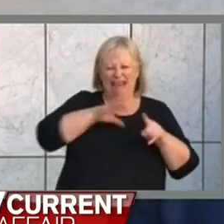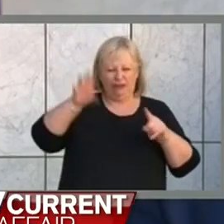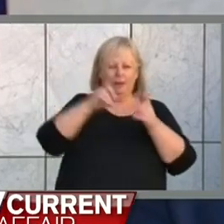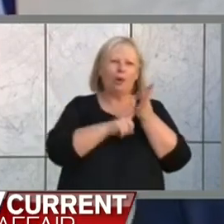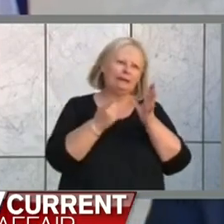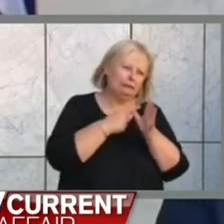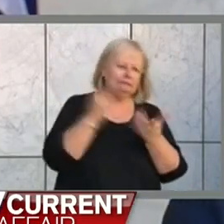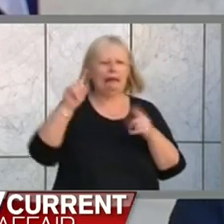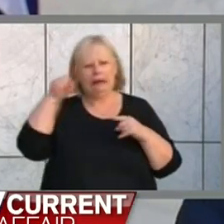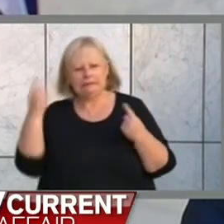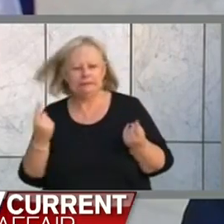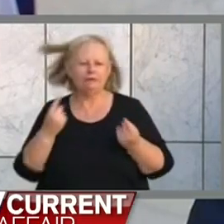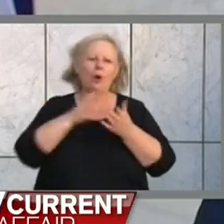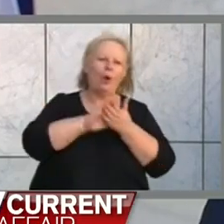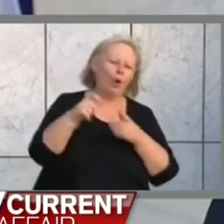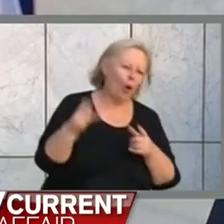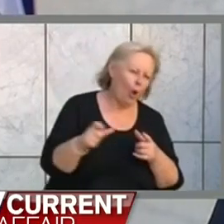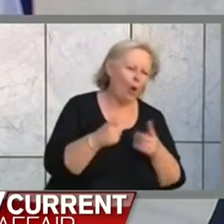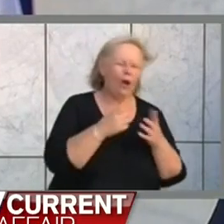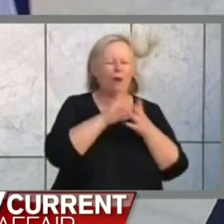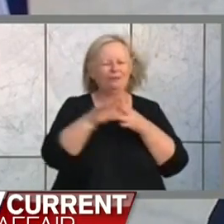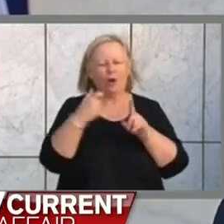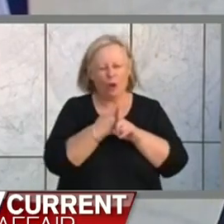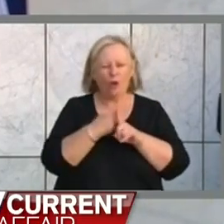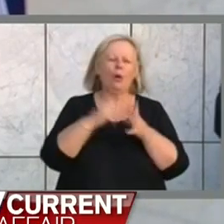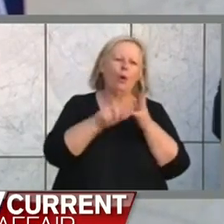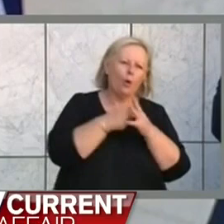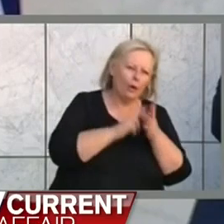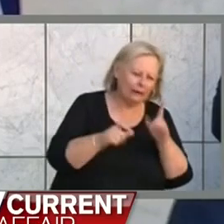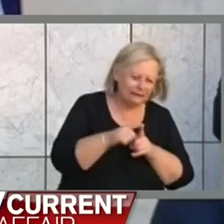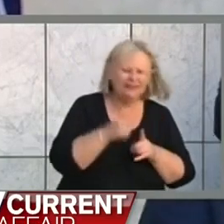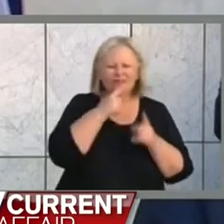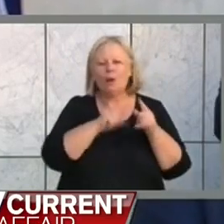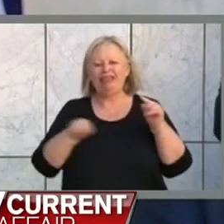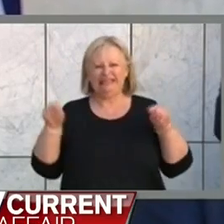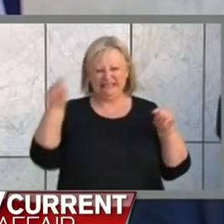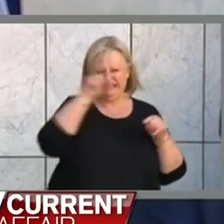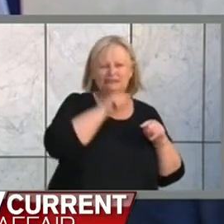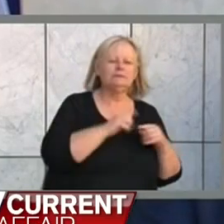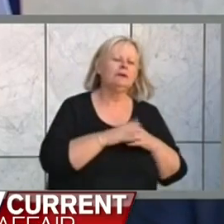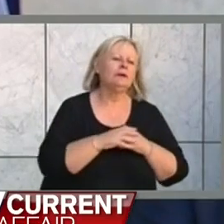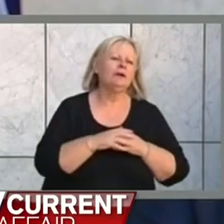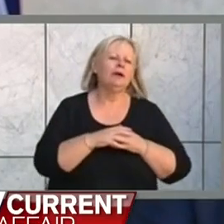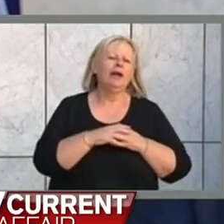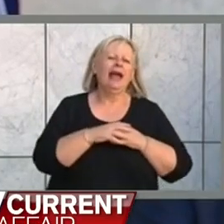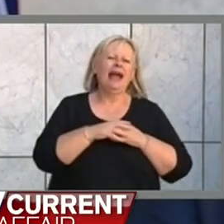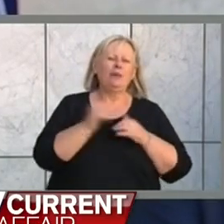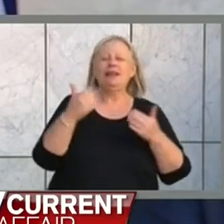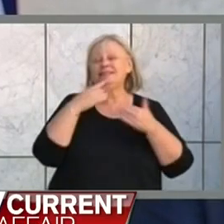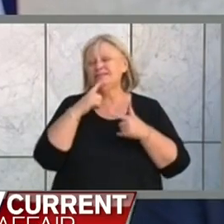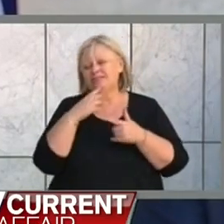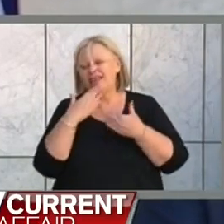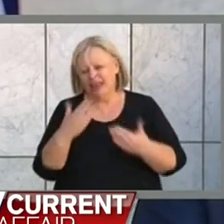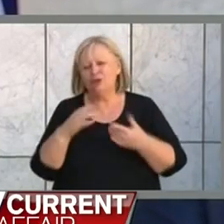Angeles and London and Hong Kong, understand, and Auckland and a few other places around the world. And we thank them for